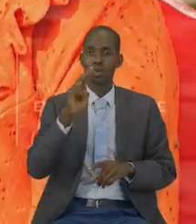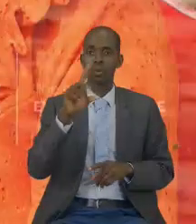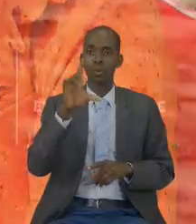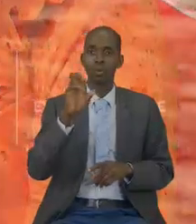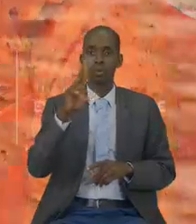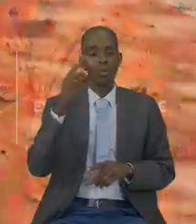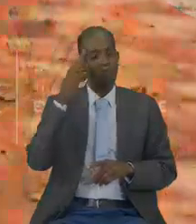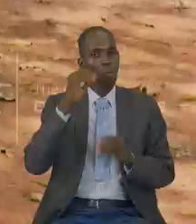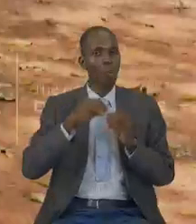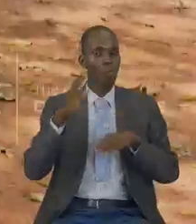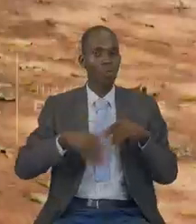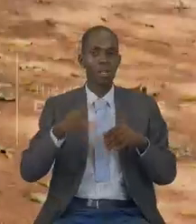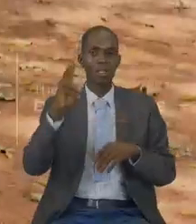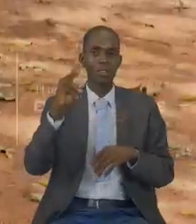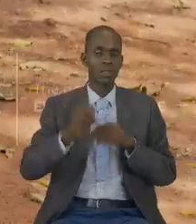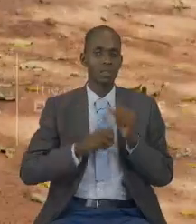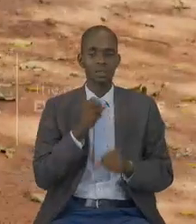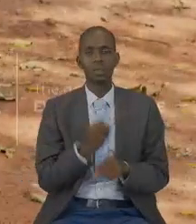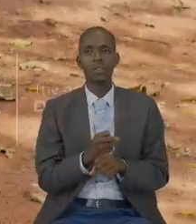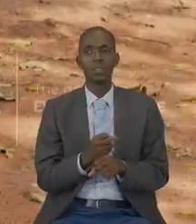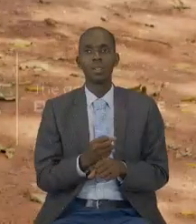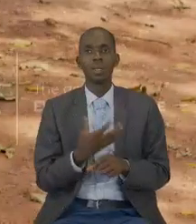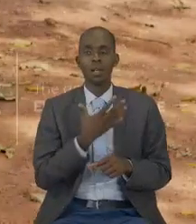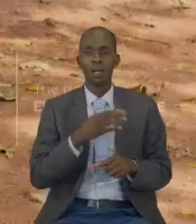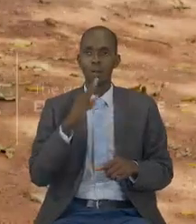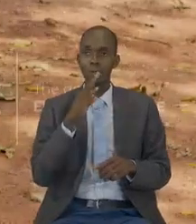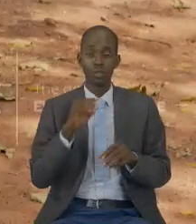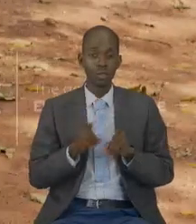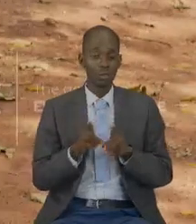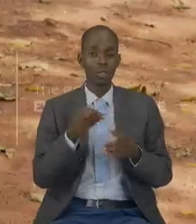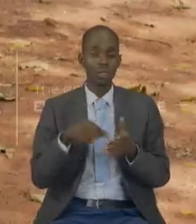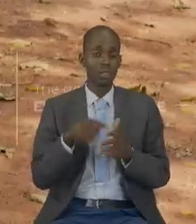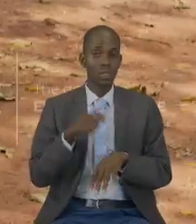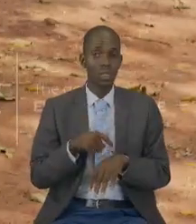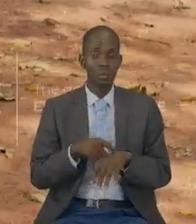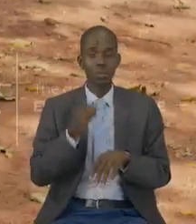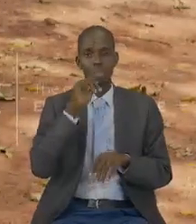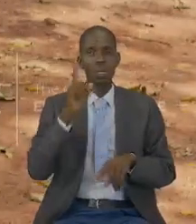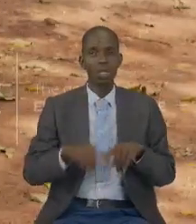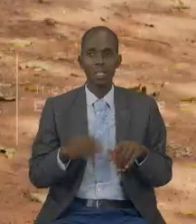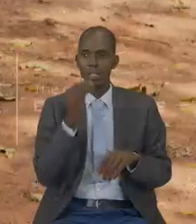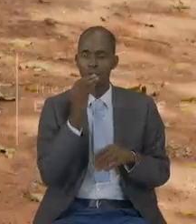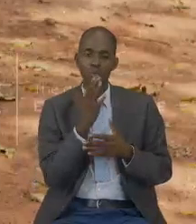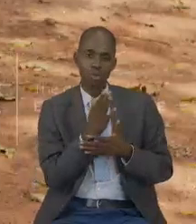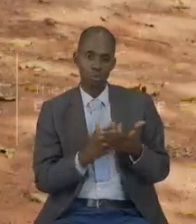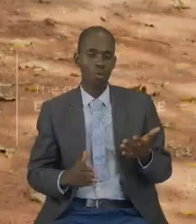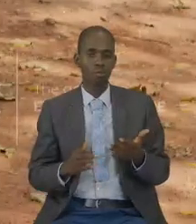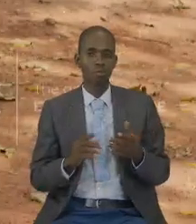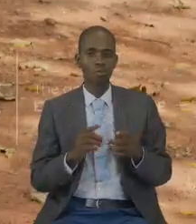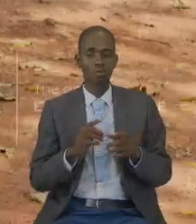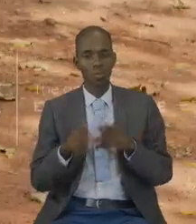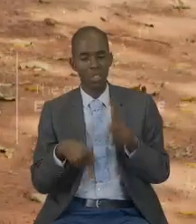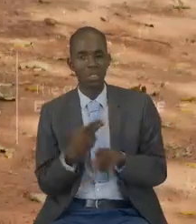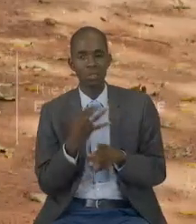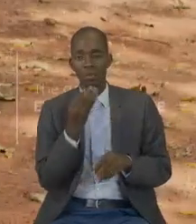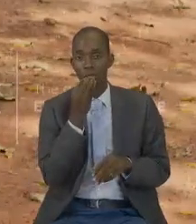years. And during this period, I can't eat some certain foods like